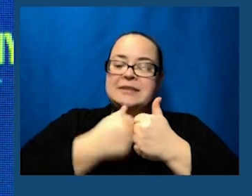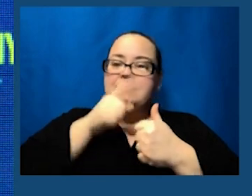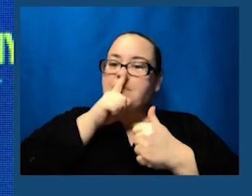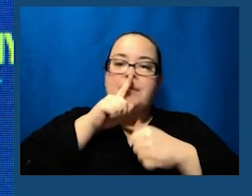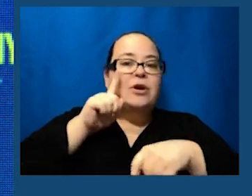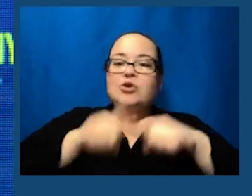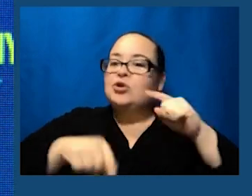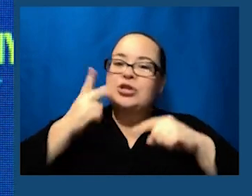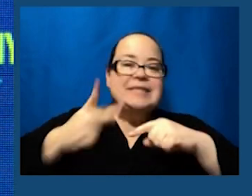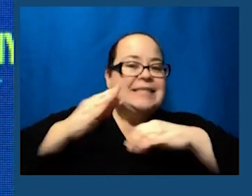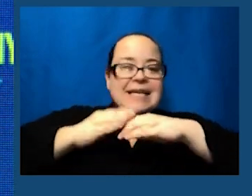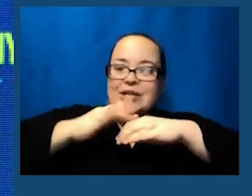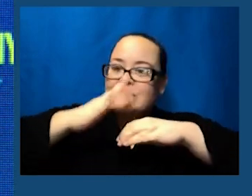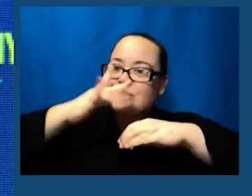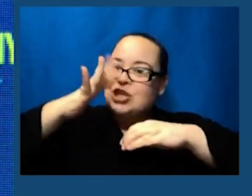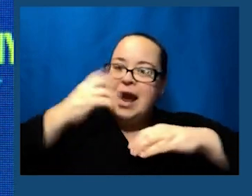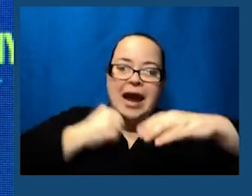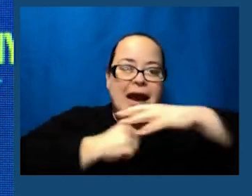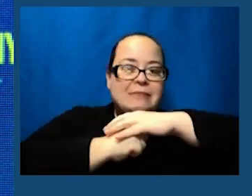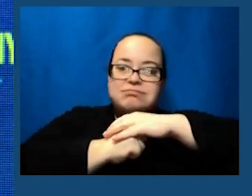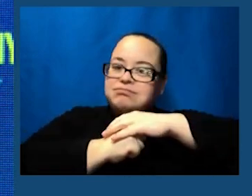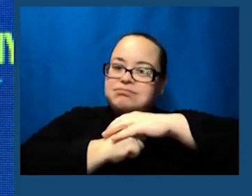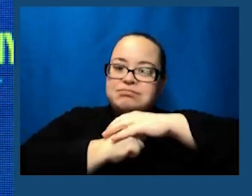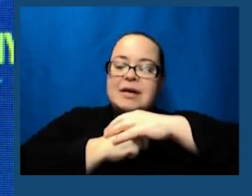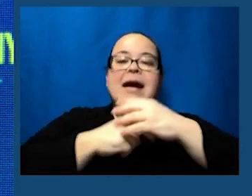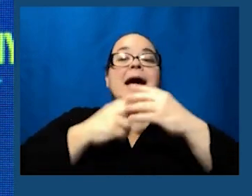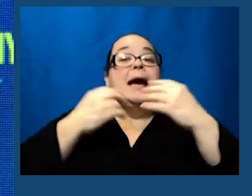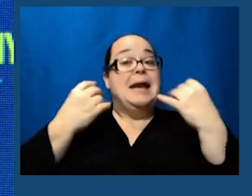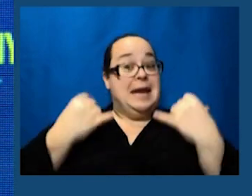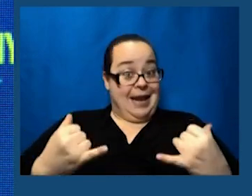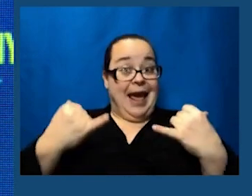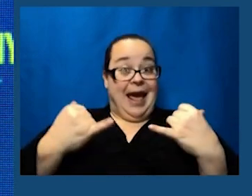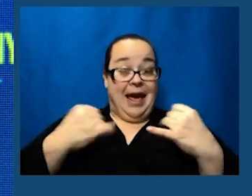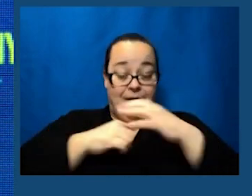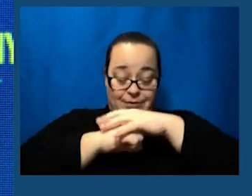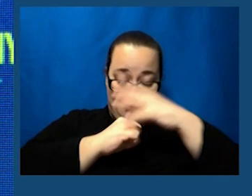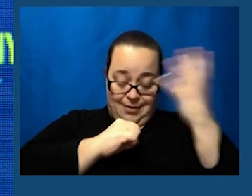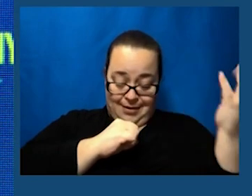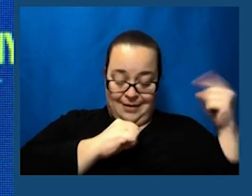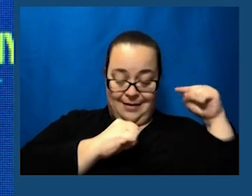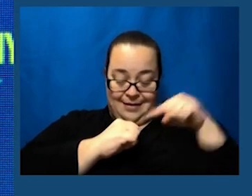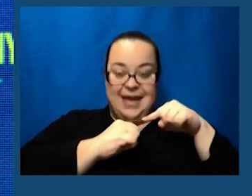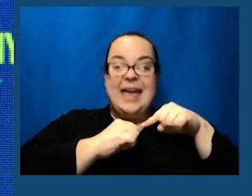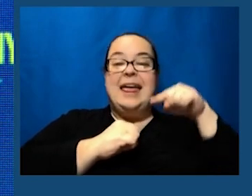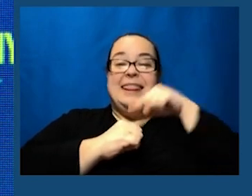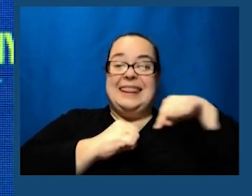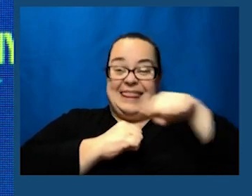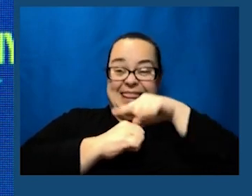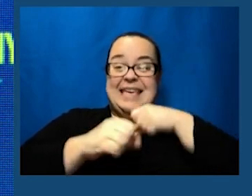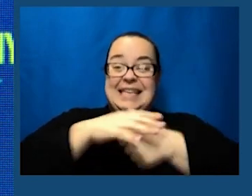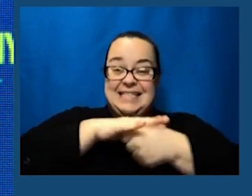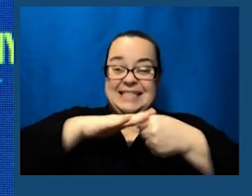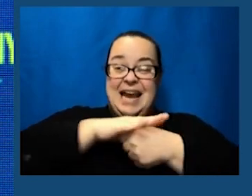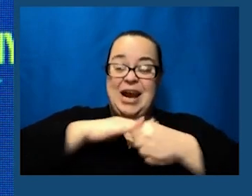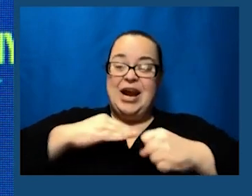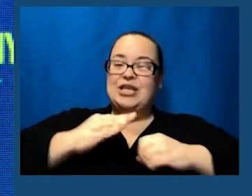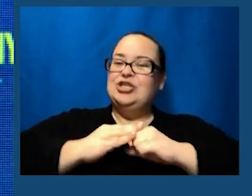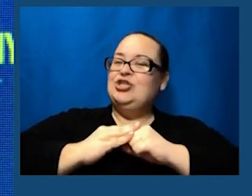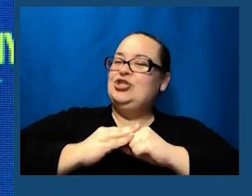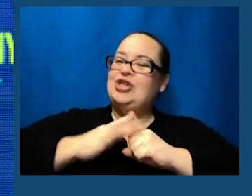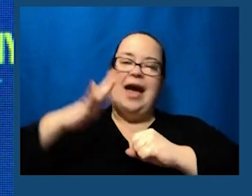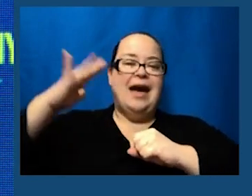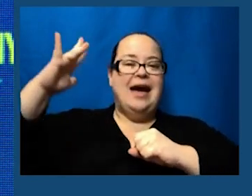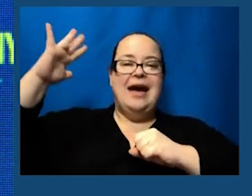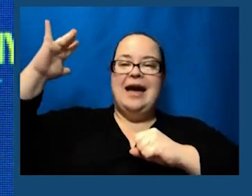now I can say with all confidence and truly a deep felt belief that this area is shining once again. We have turned the corner